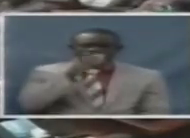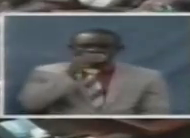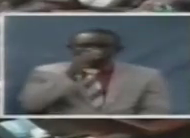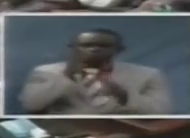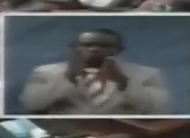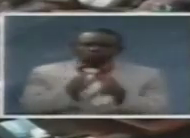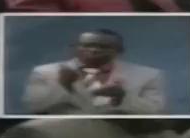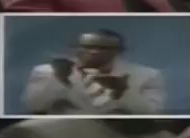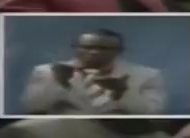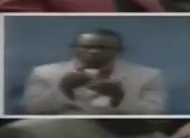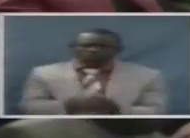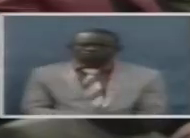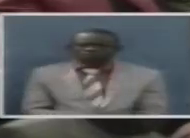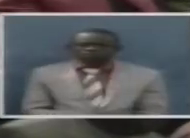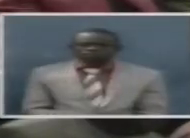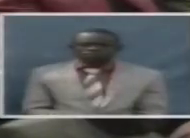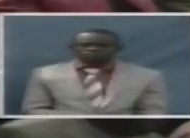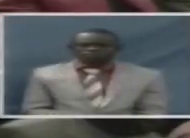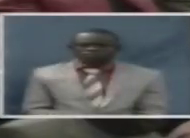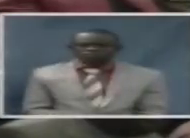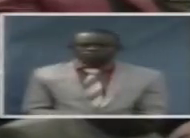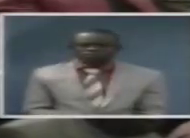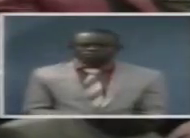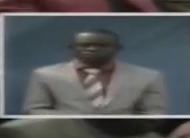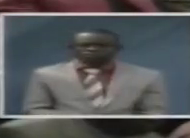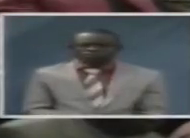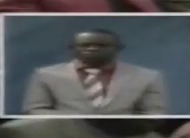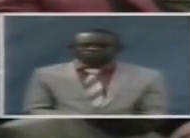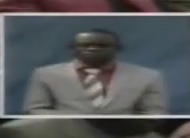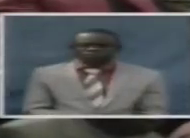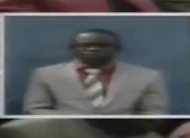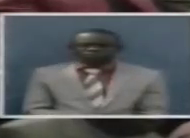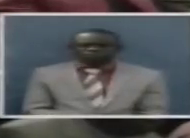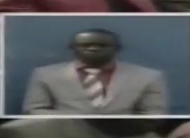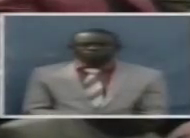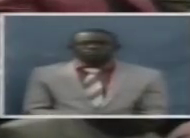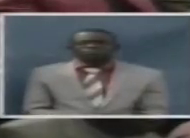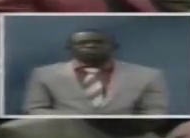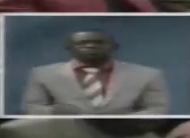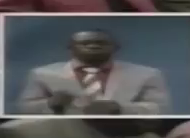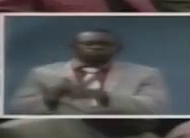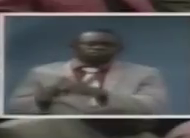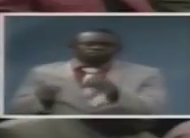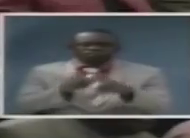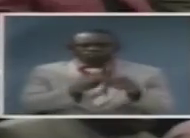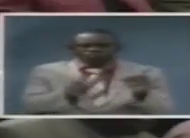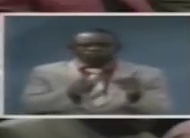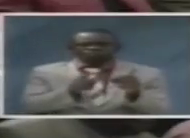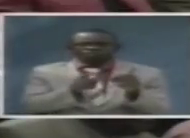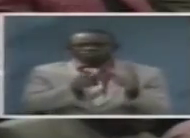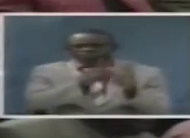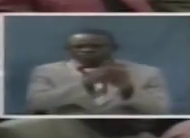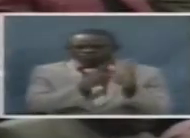Mr. Speaker, key integrated multi-sectoral policies